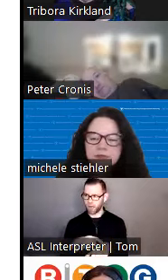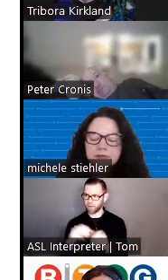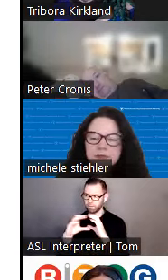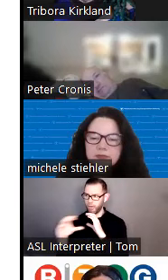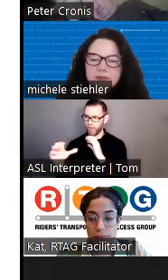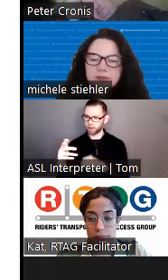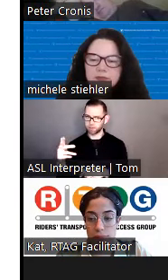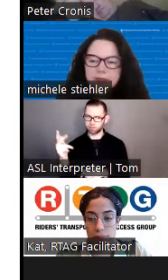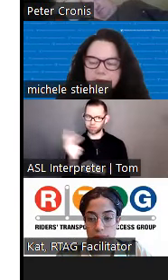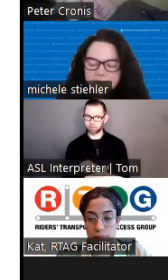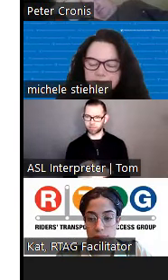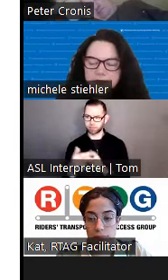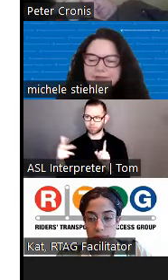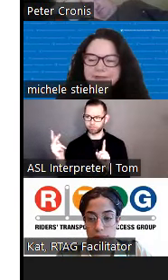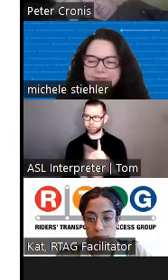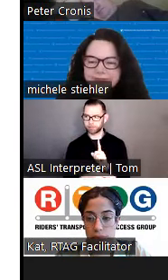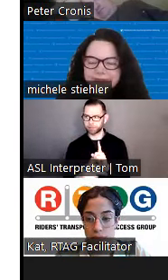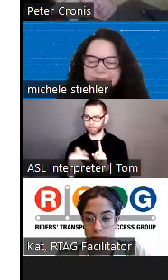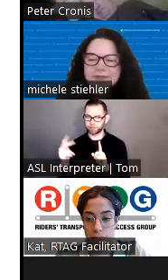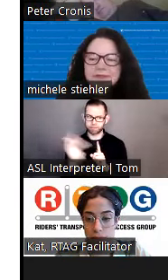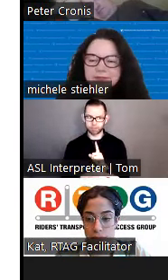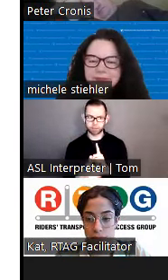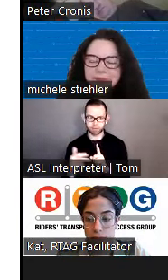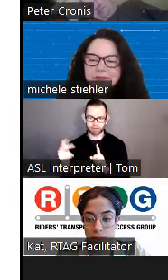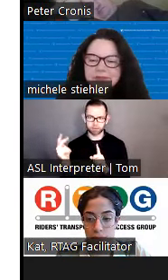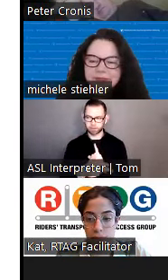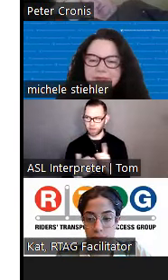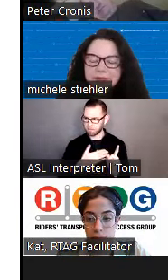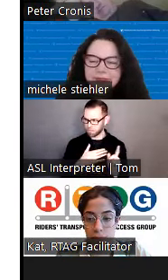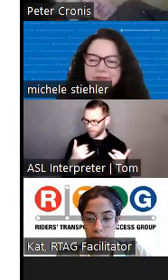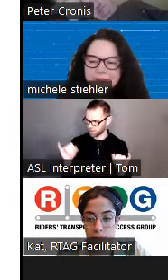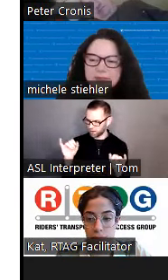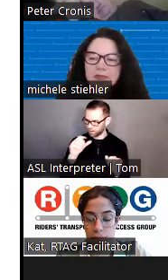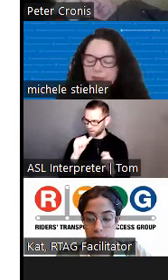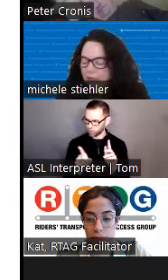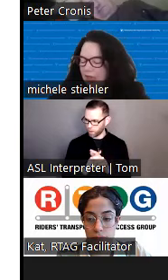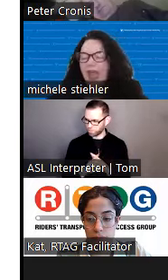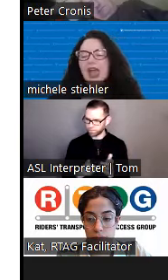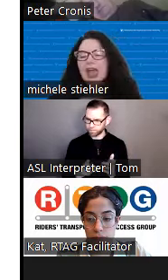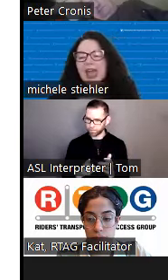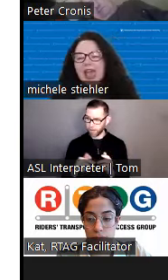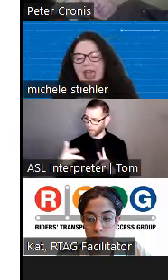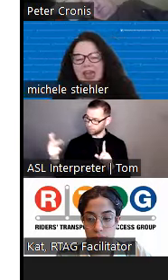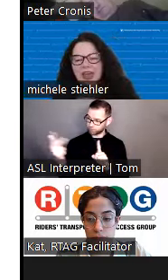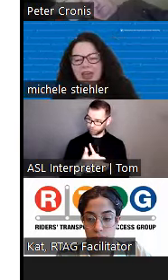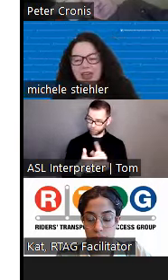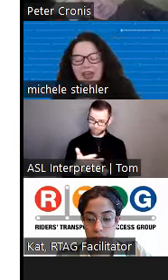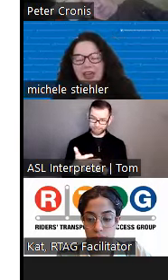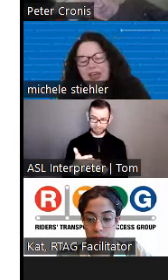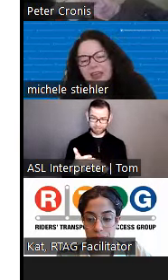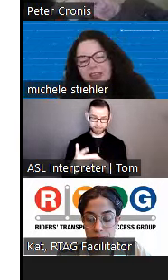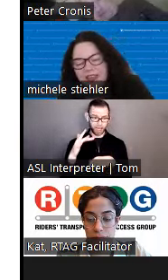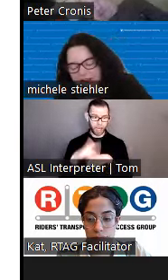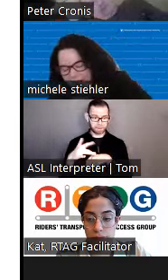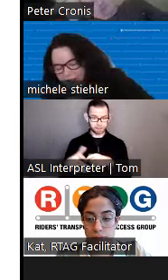hasn't shown up. That's going to the Brigham and they're empty. So it's a little crazy because